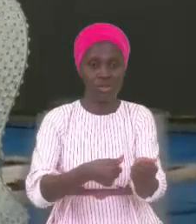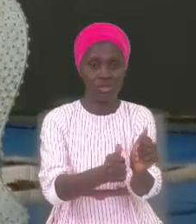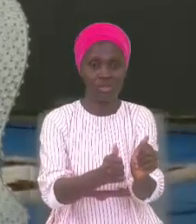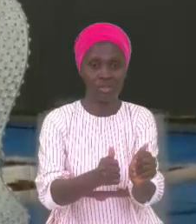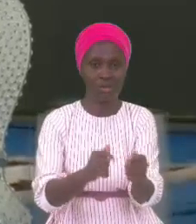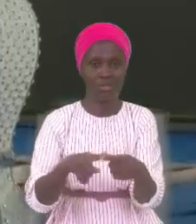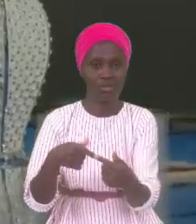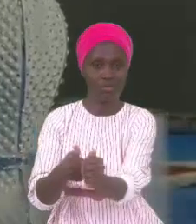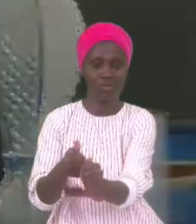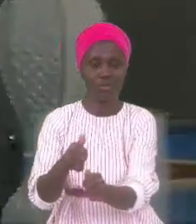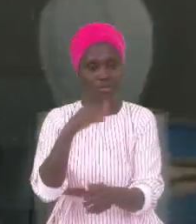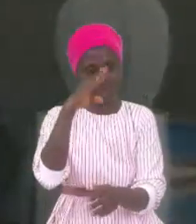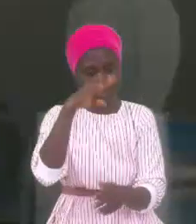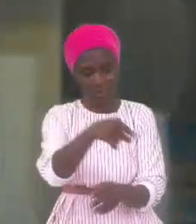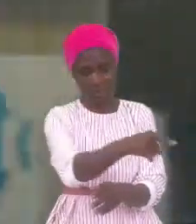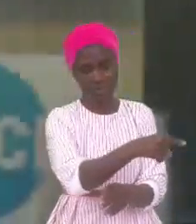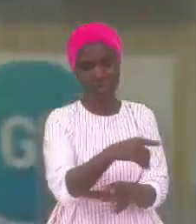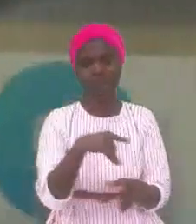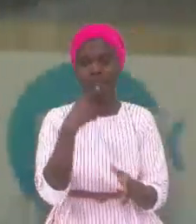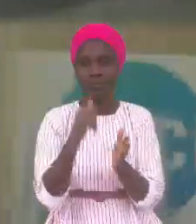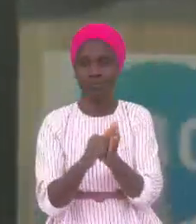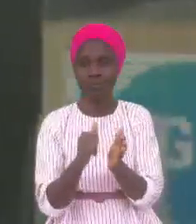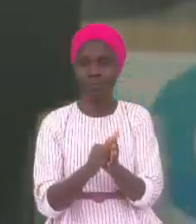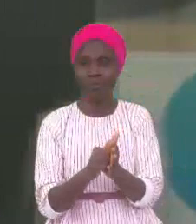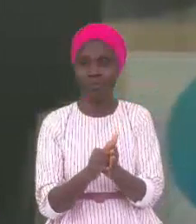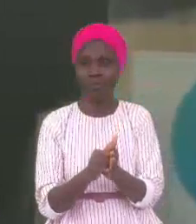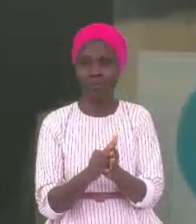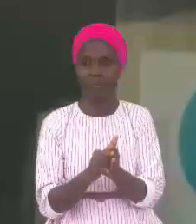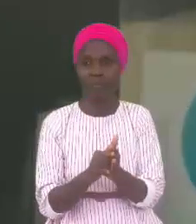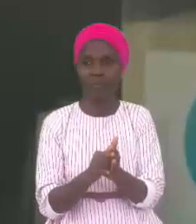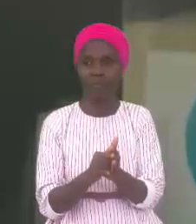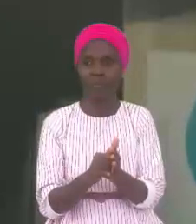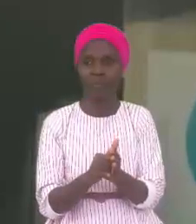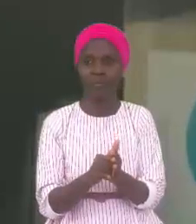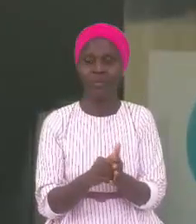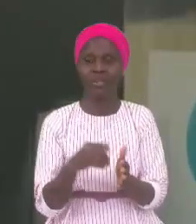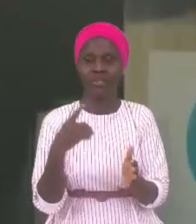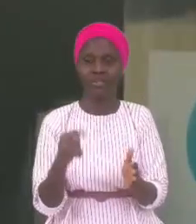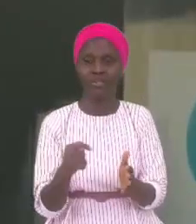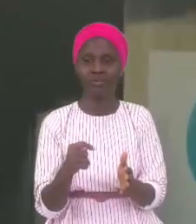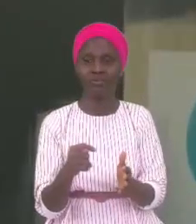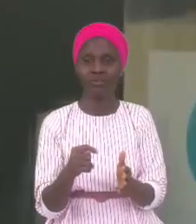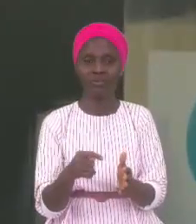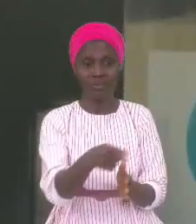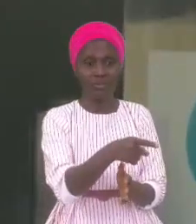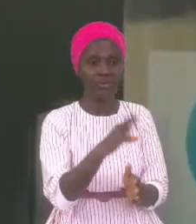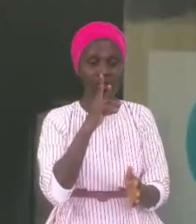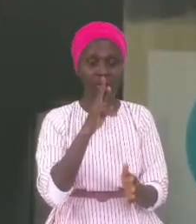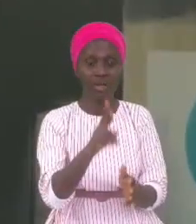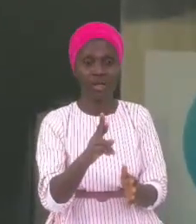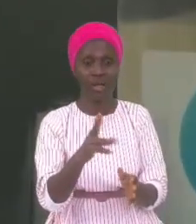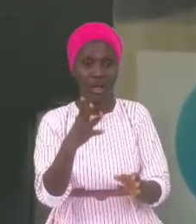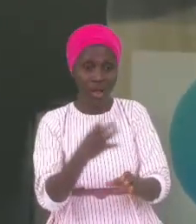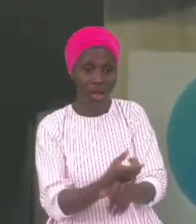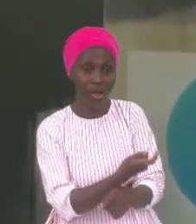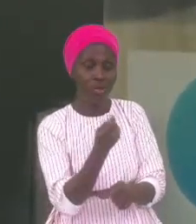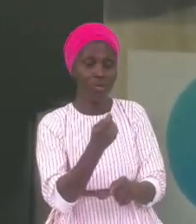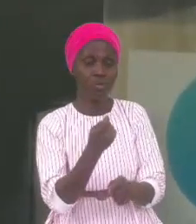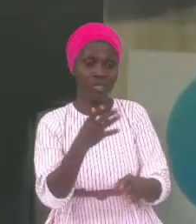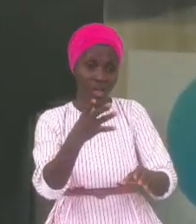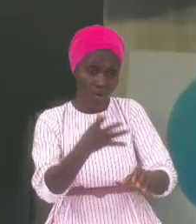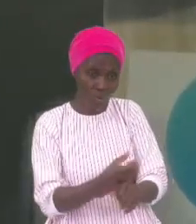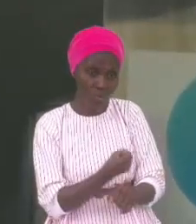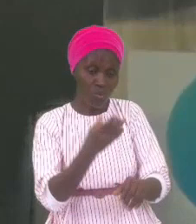They say they are working for Christ. Actually, they are winning disciples after them. And their pictures and